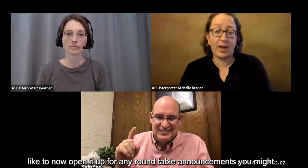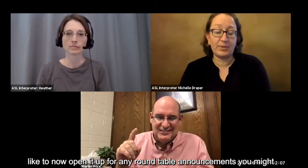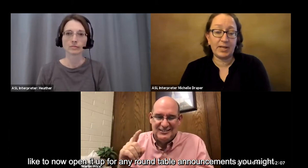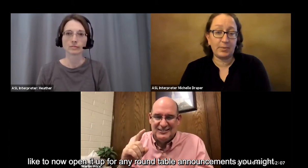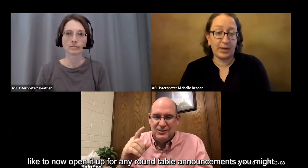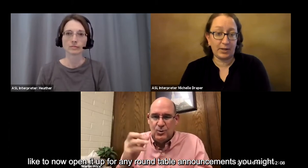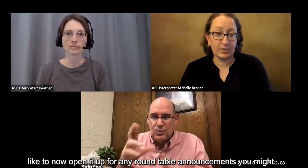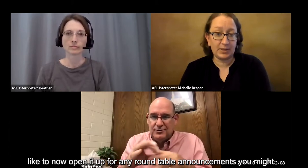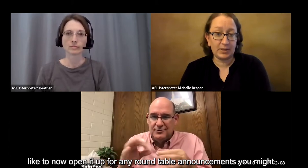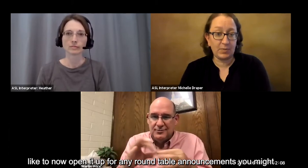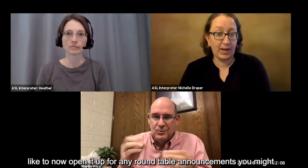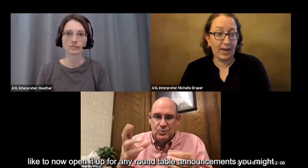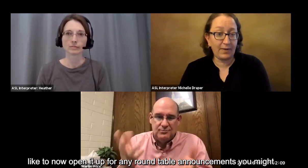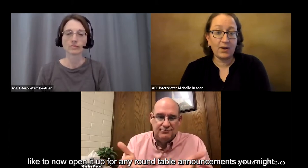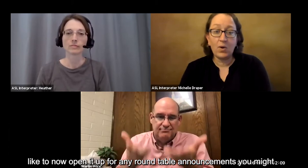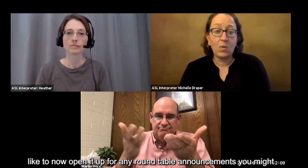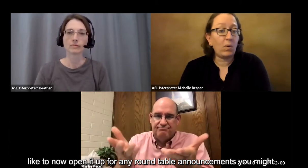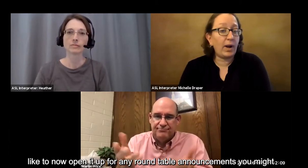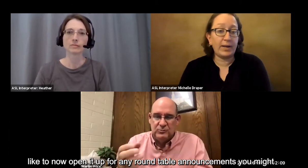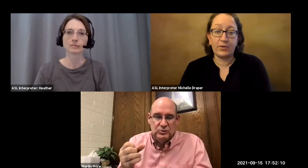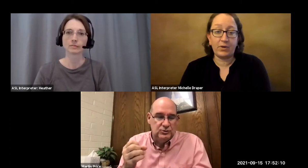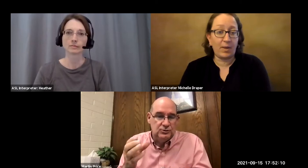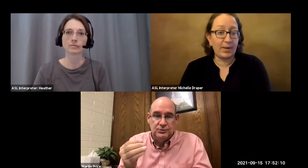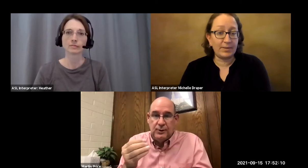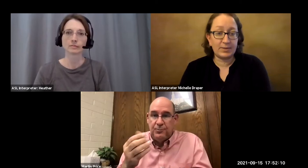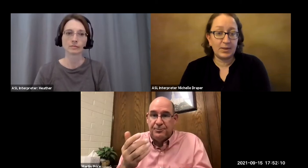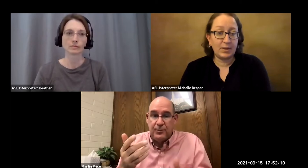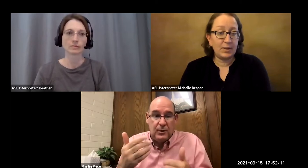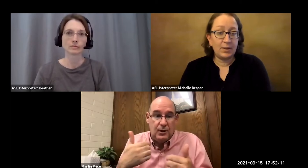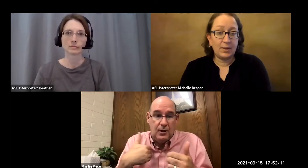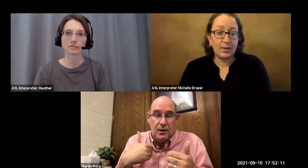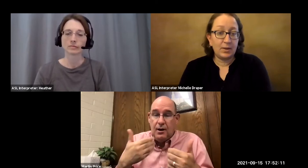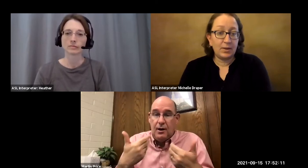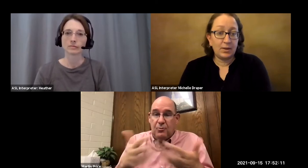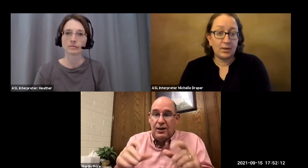up for any roundtable announcements that you might have or any other comments.